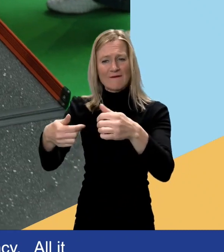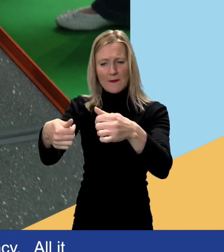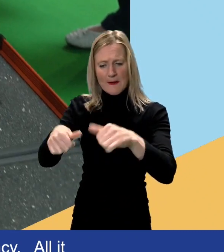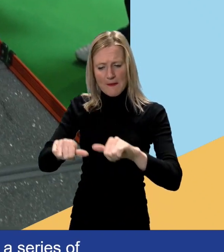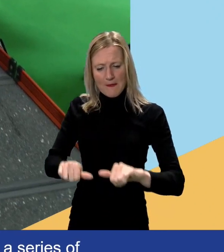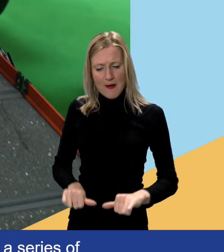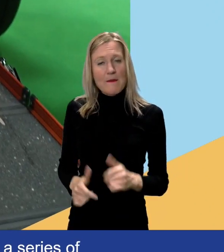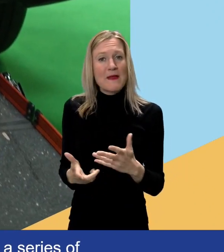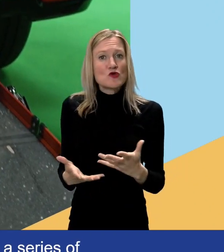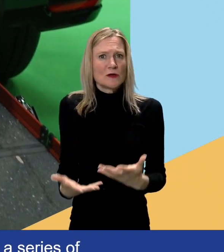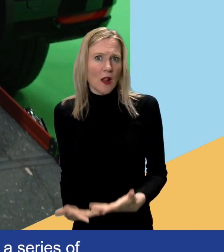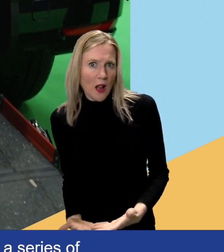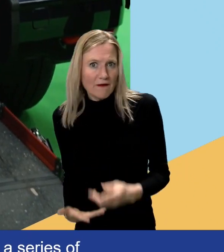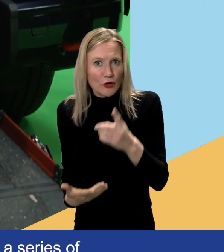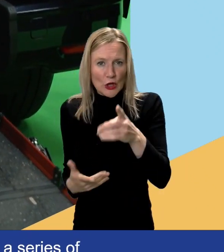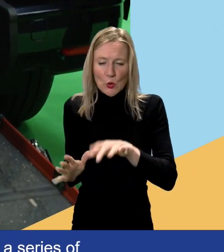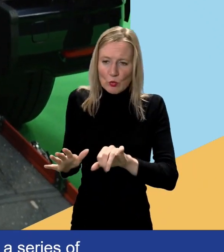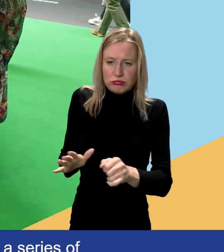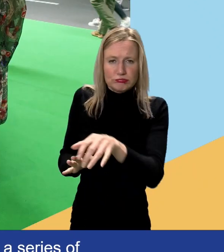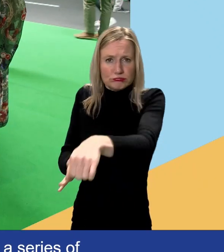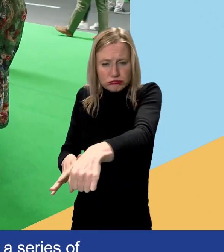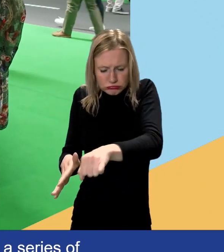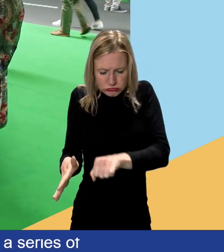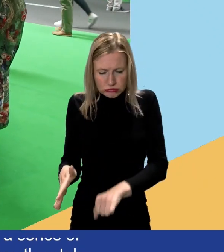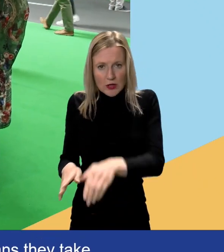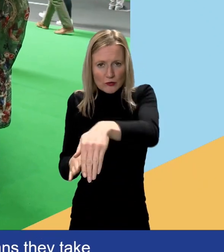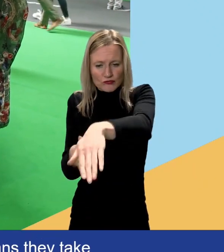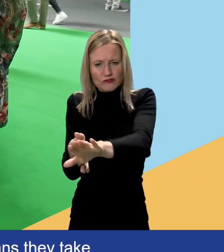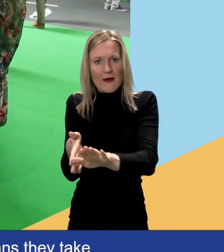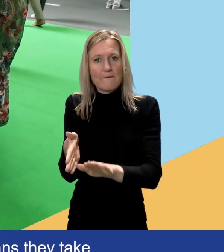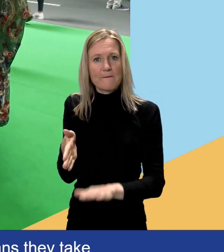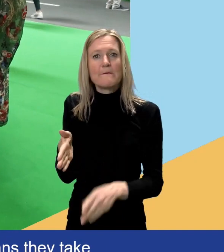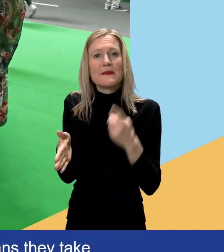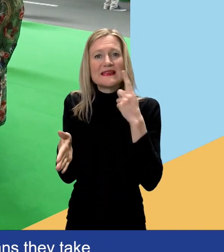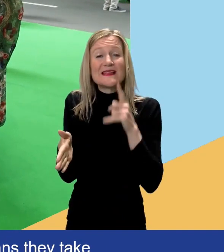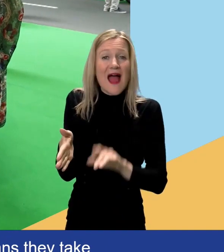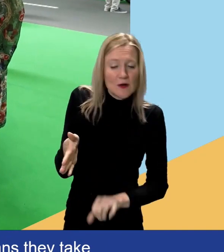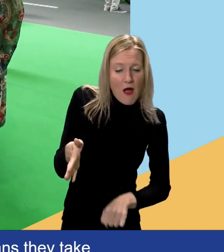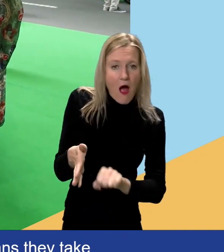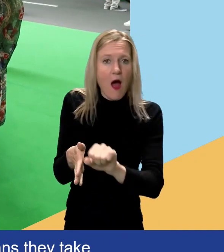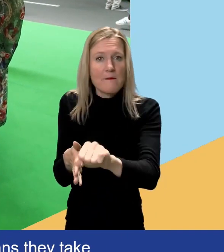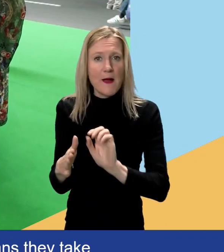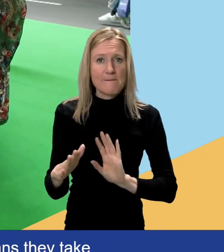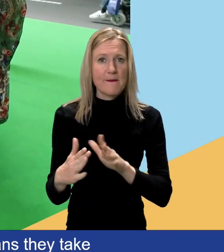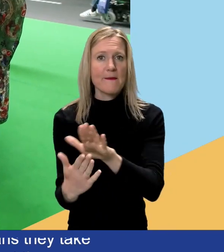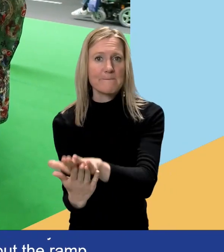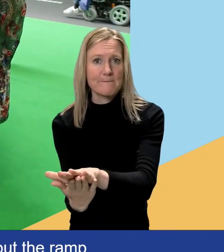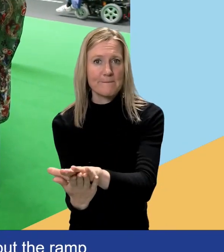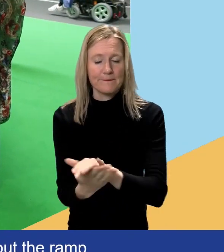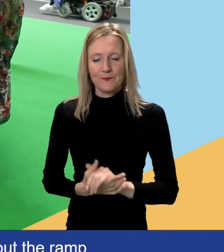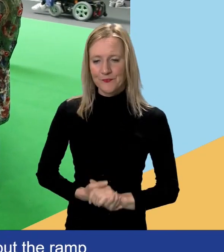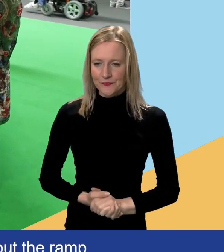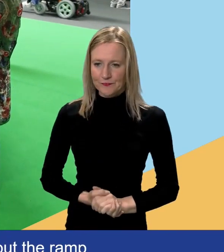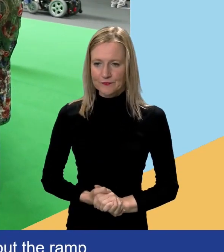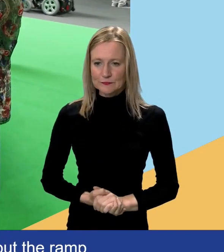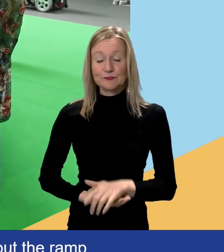take some of the weight for you. Very easy, therefore, to put the ramp down and bring it back in. Now, it's a good indication here